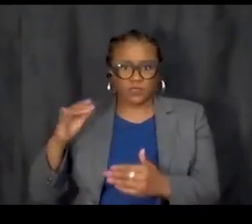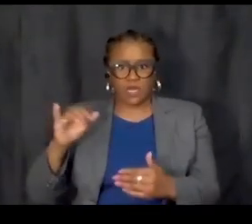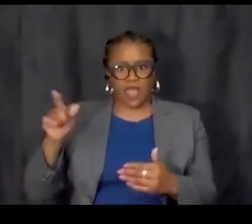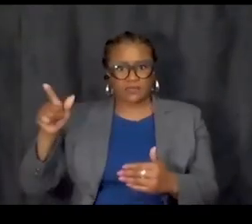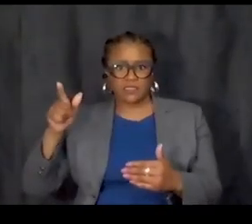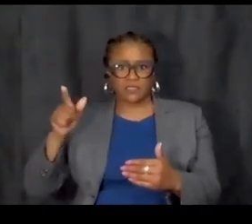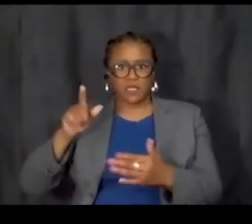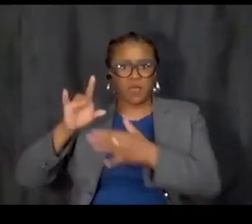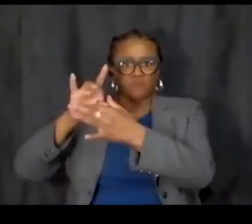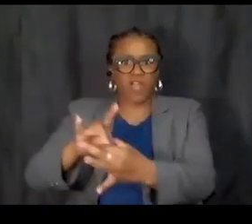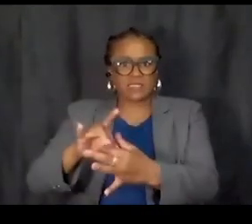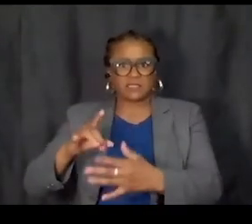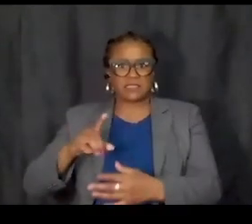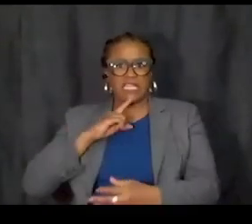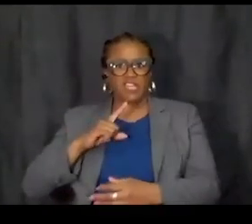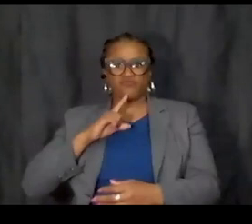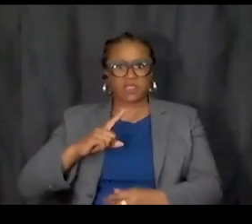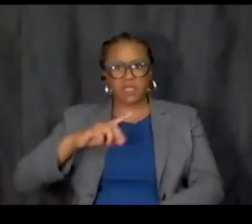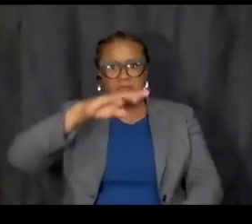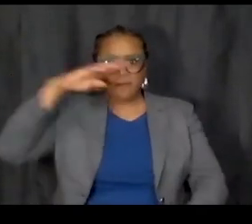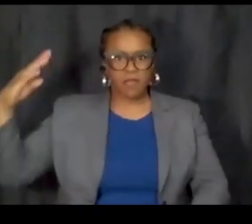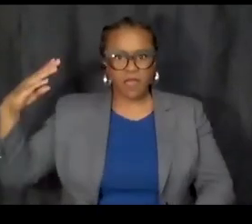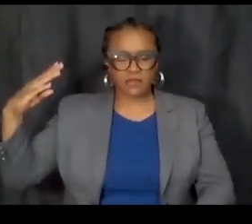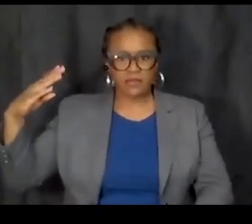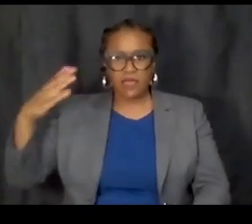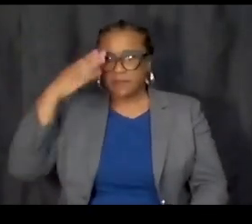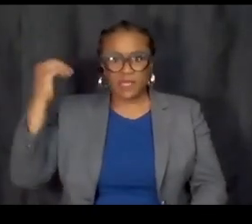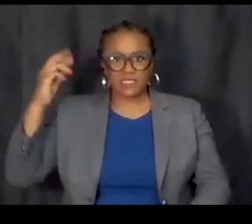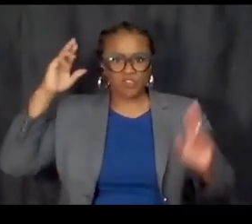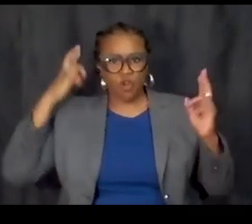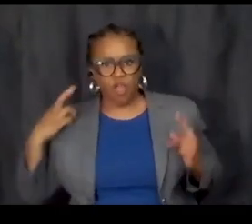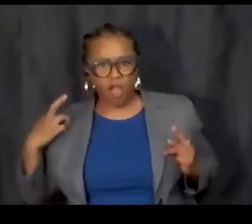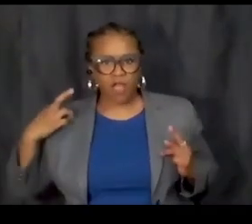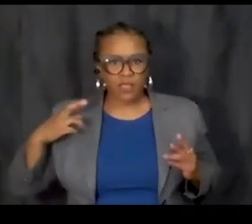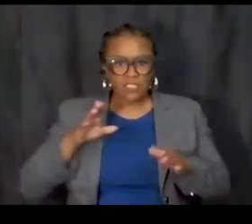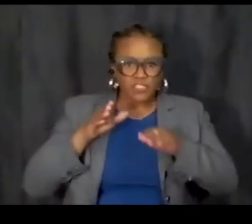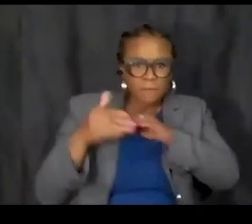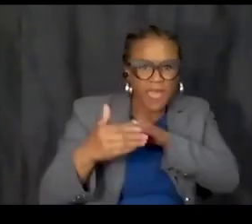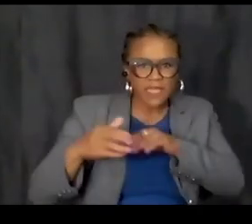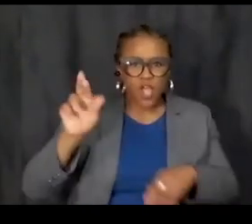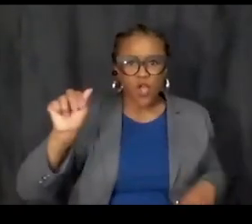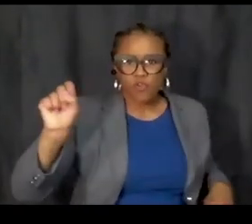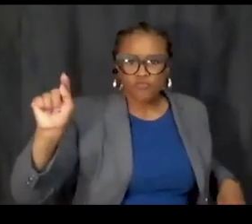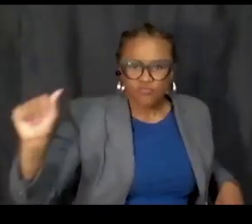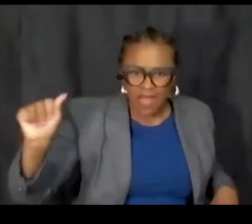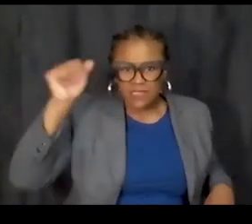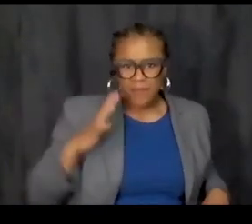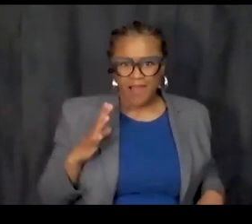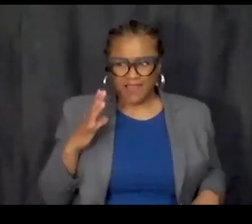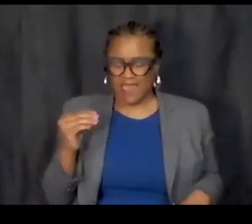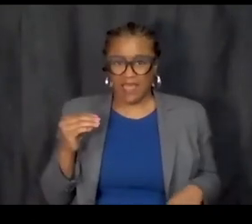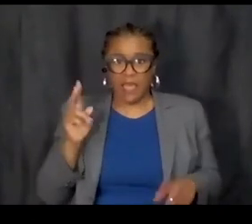almost overwhelmingly Black to some people because he's like dreadlock, Jamaican, Rastaman, and you know, that kind of stuff. And people see something